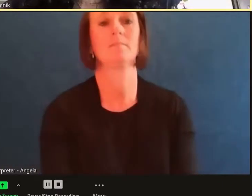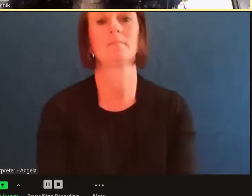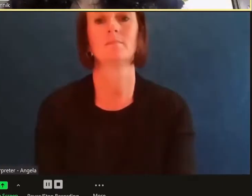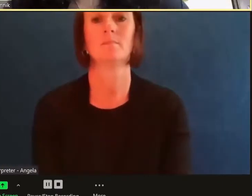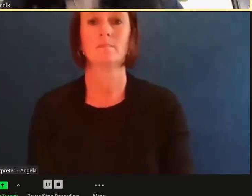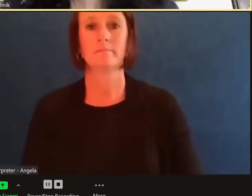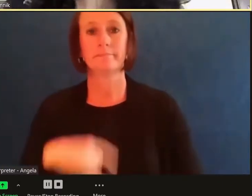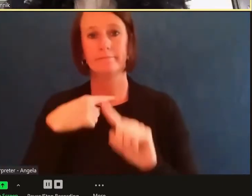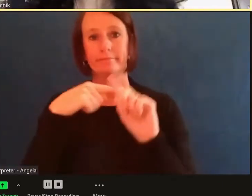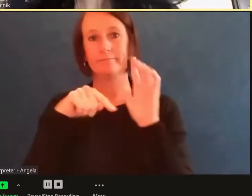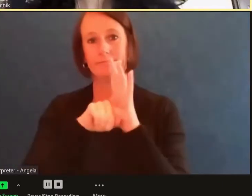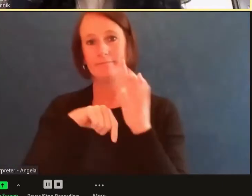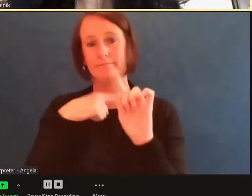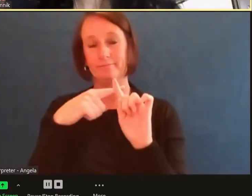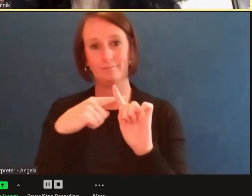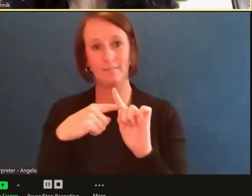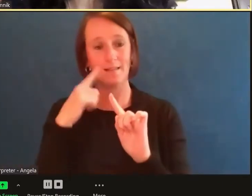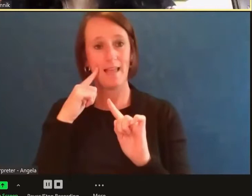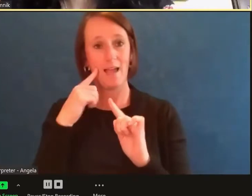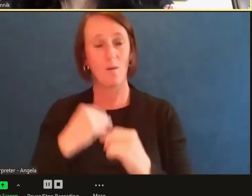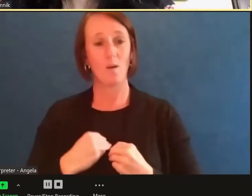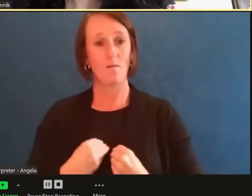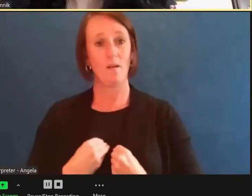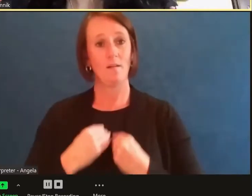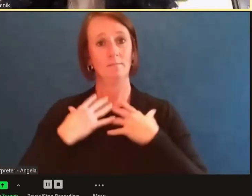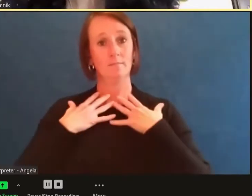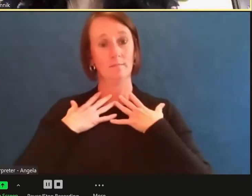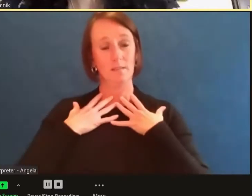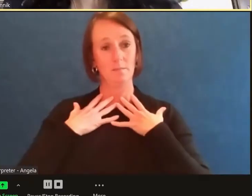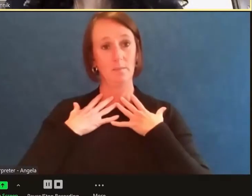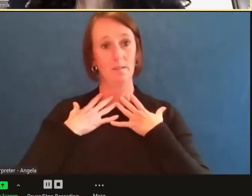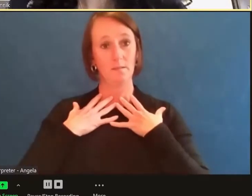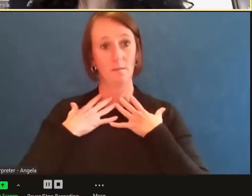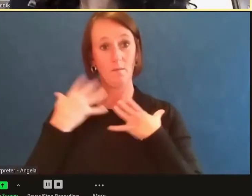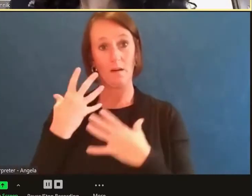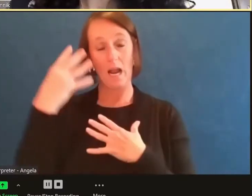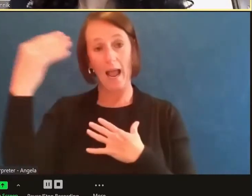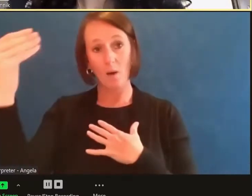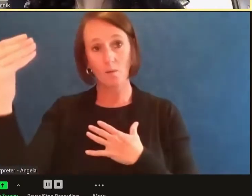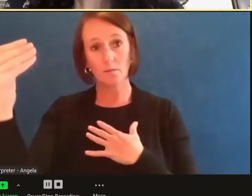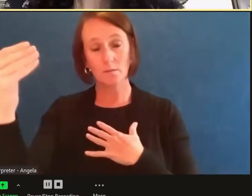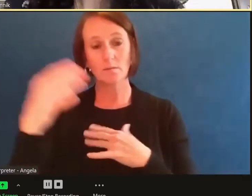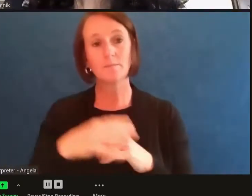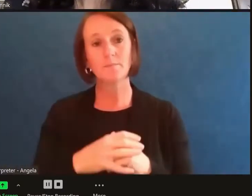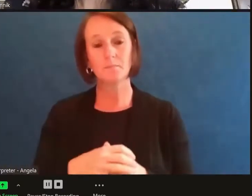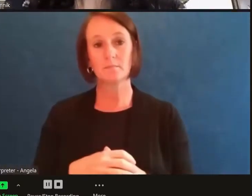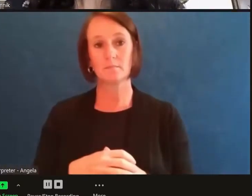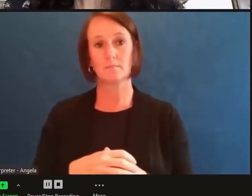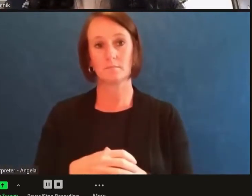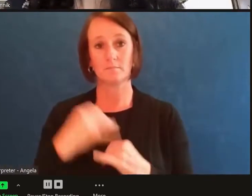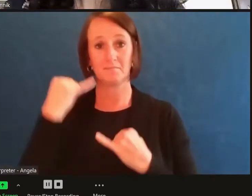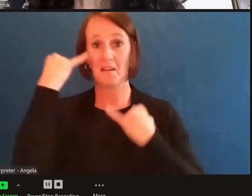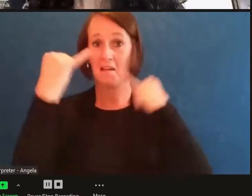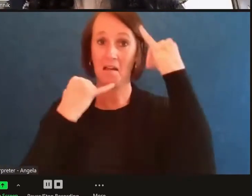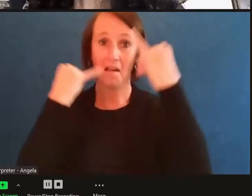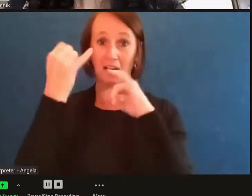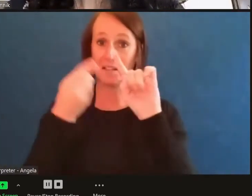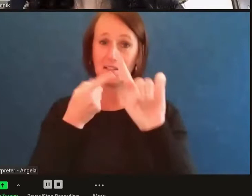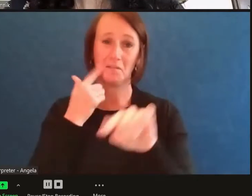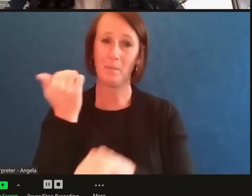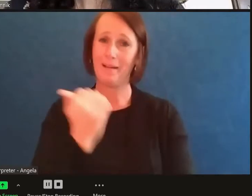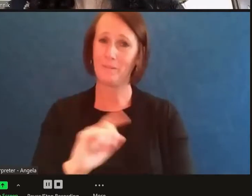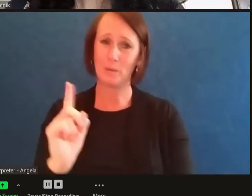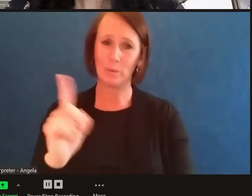Is that where you get some of the inspiration for all these great ideas you come up with? Well, I think ideas come everywhere. I've been